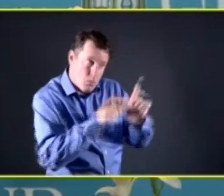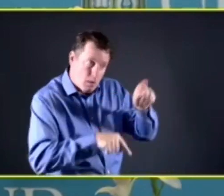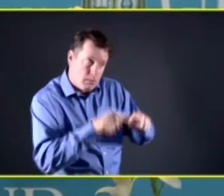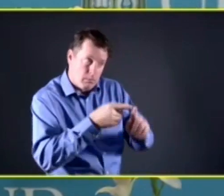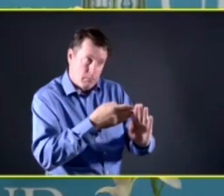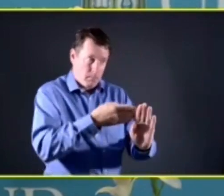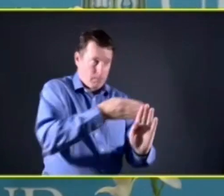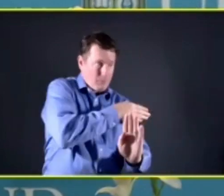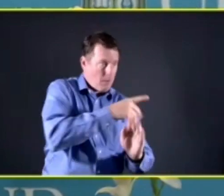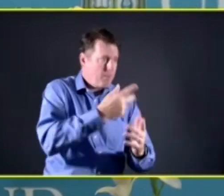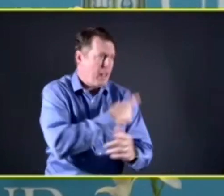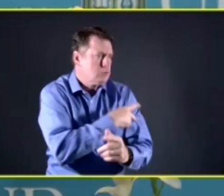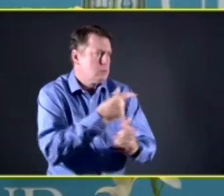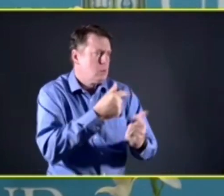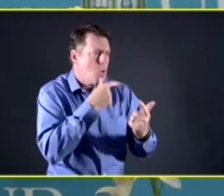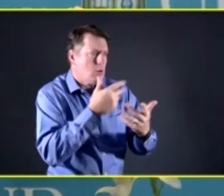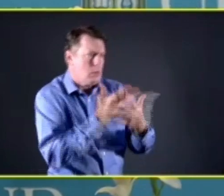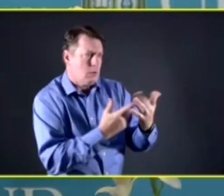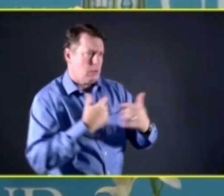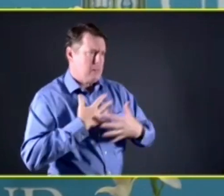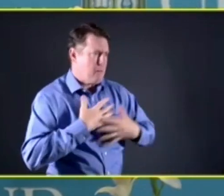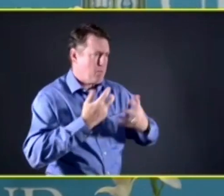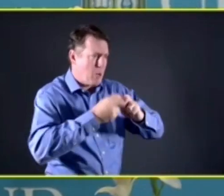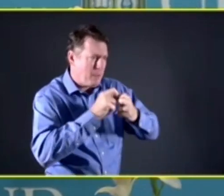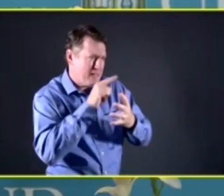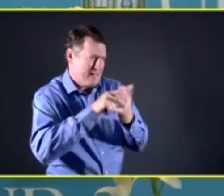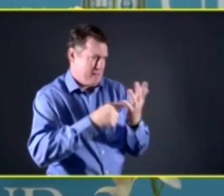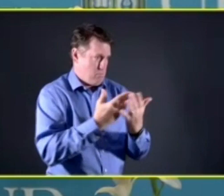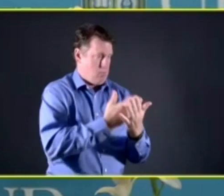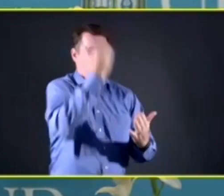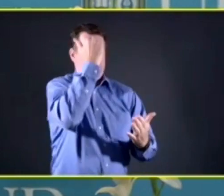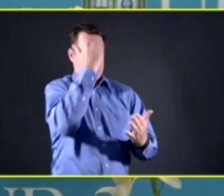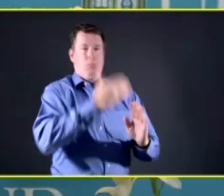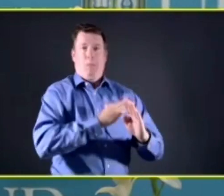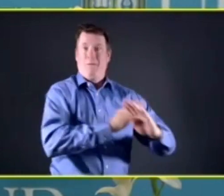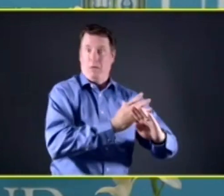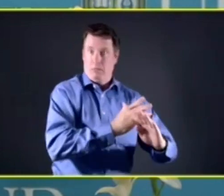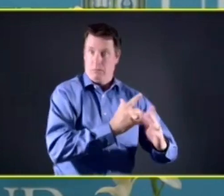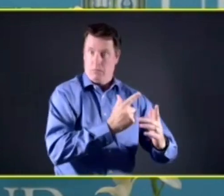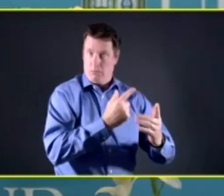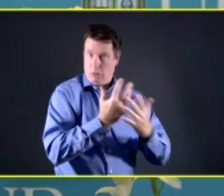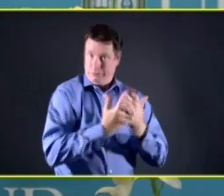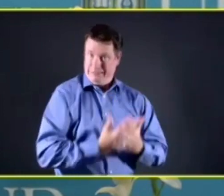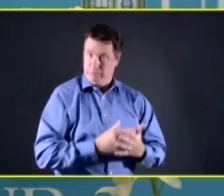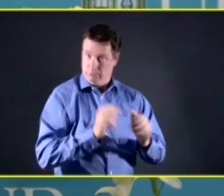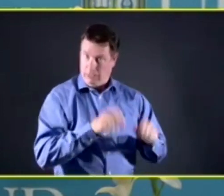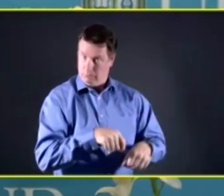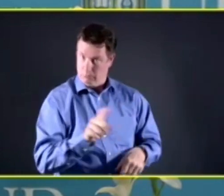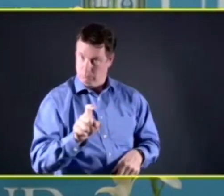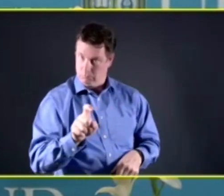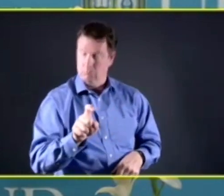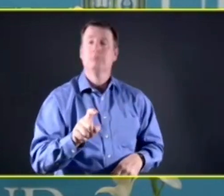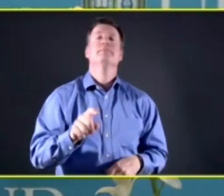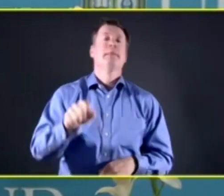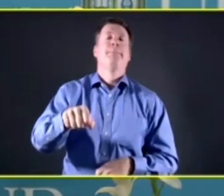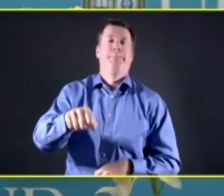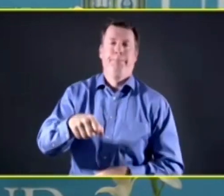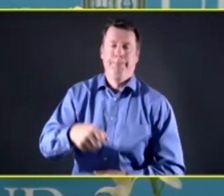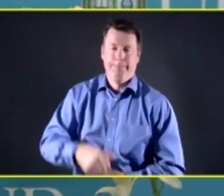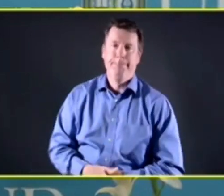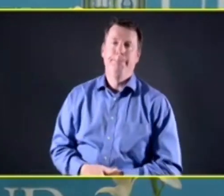to prevent that complication? Yeah, that's very important, and precisely why we need to do this in a